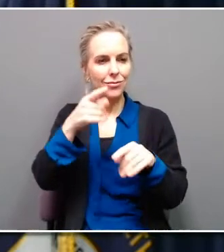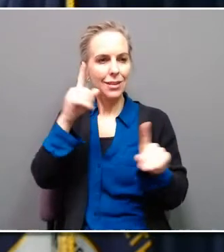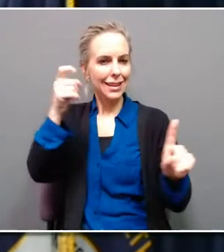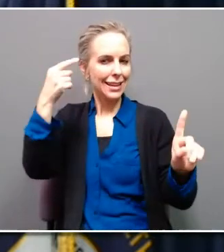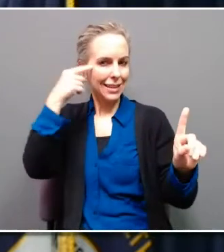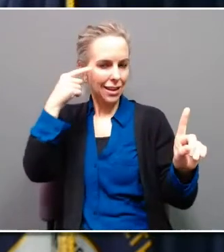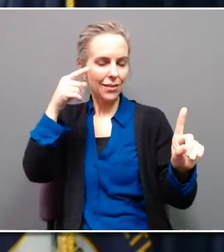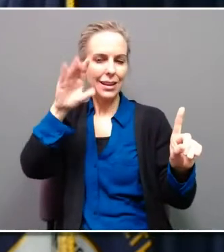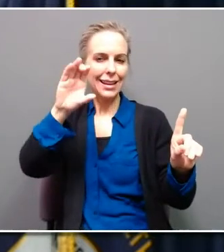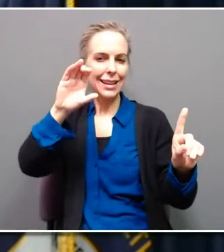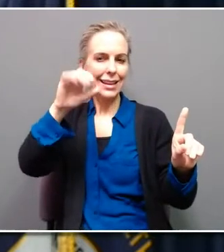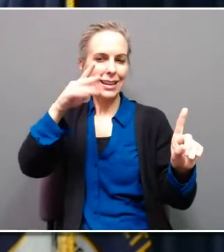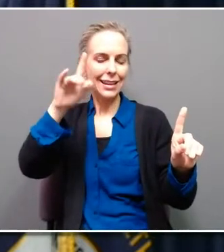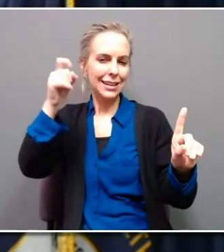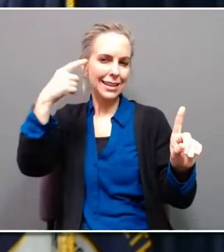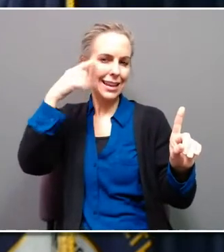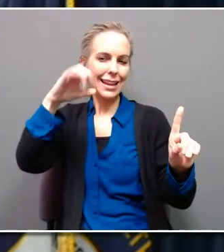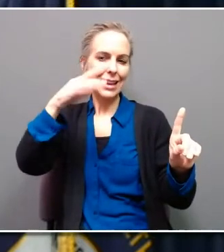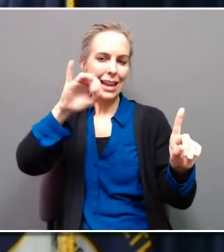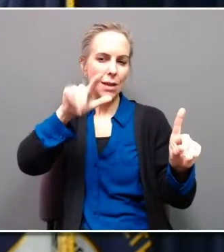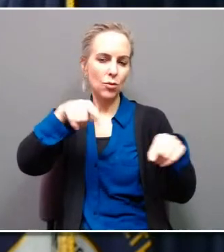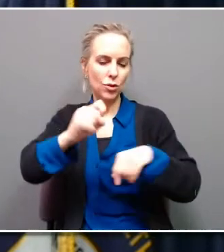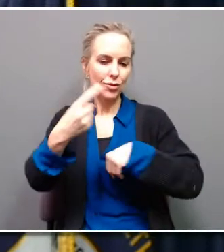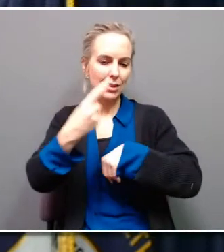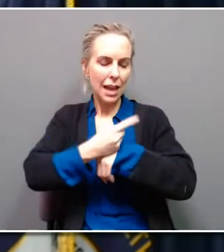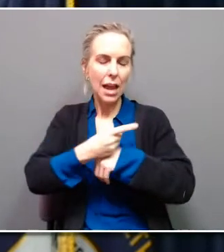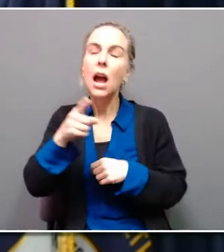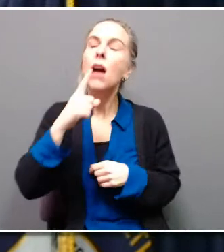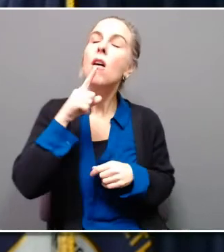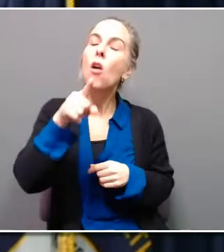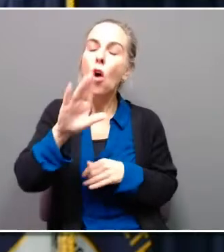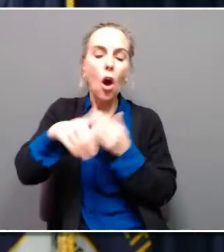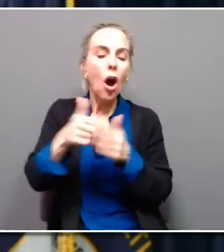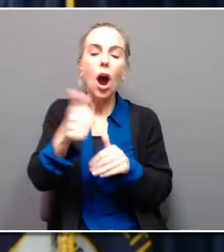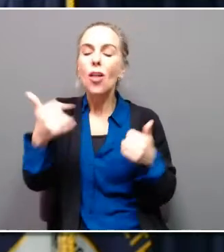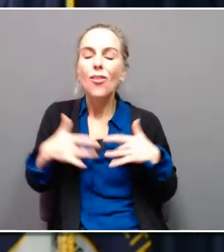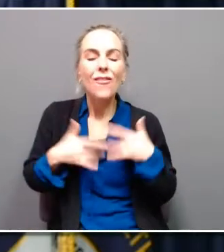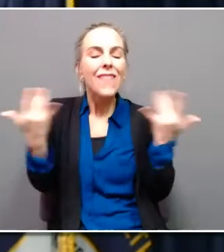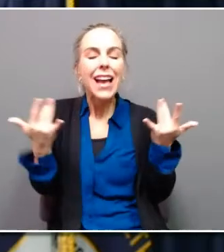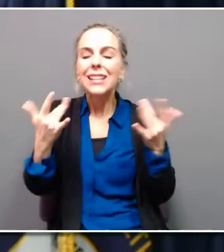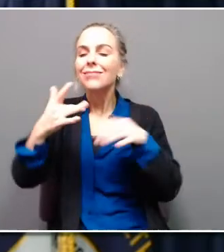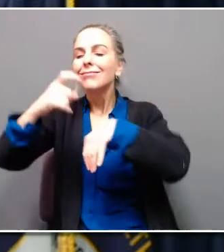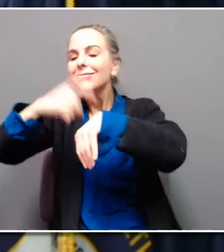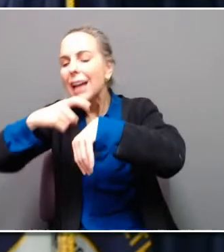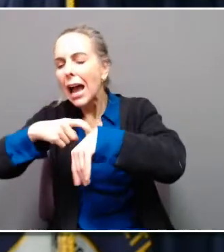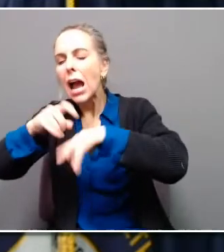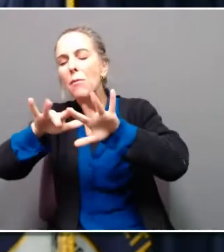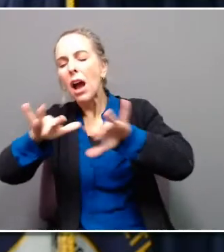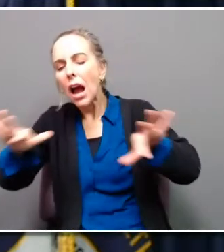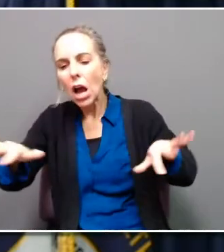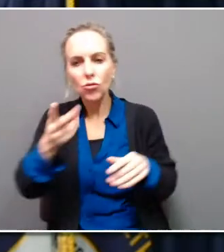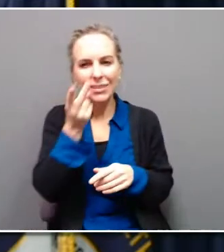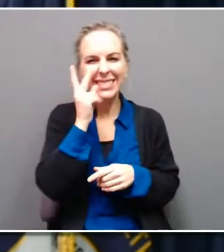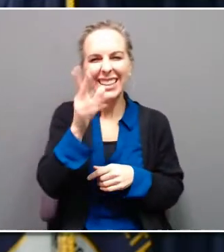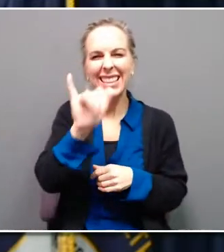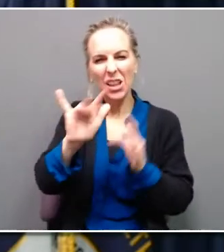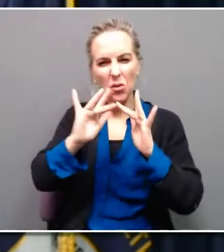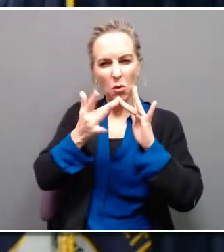For more information about the poster contest and all inauguration events, visit the inauguration website on the screen,